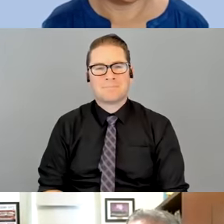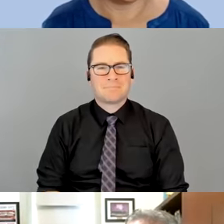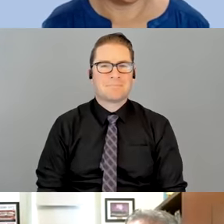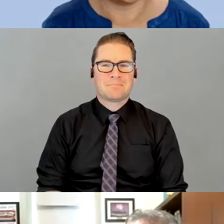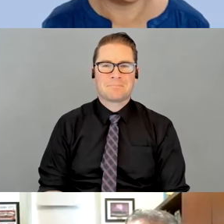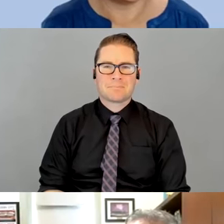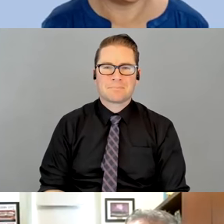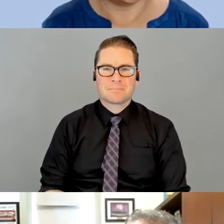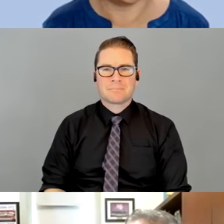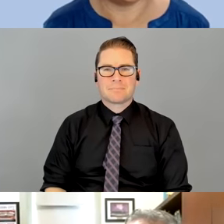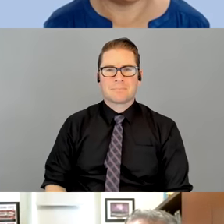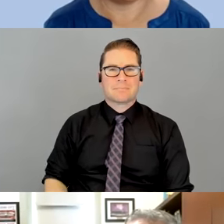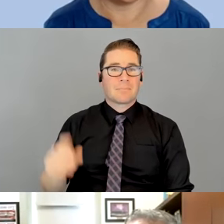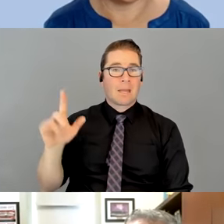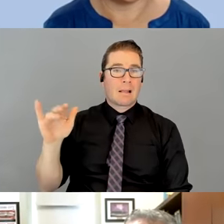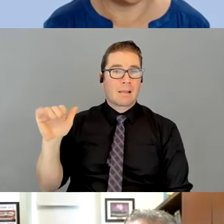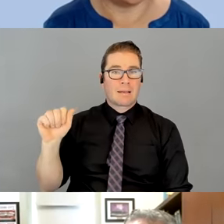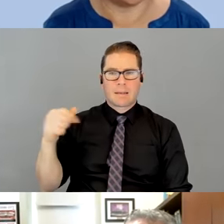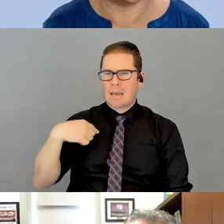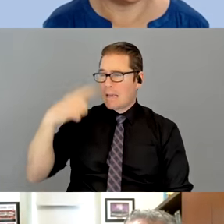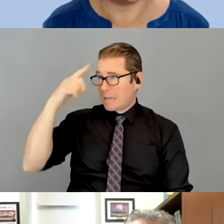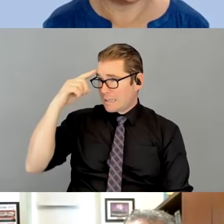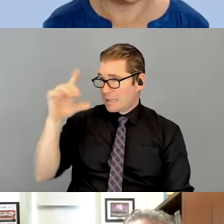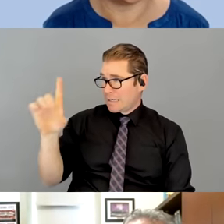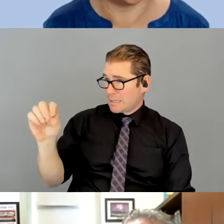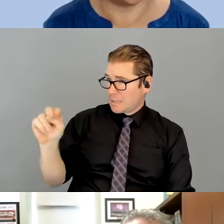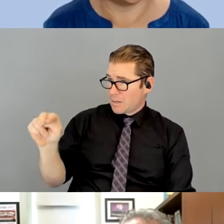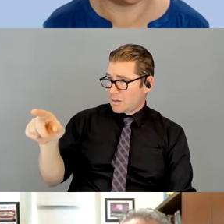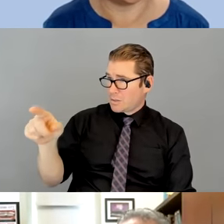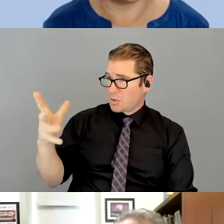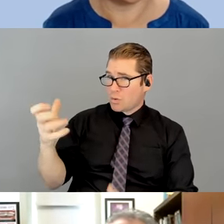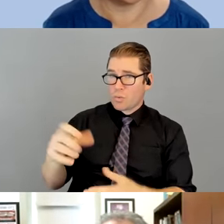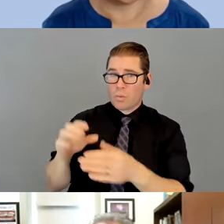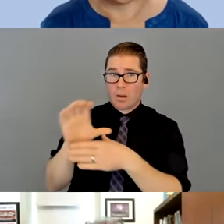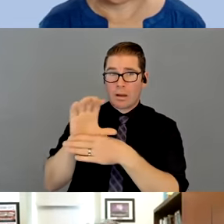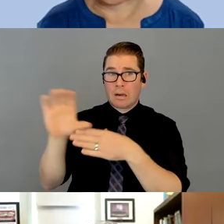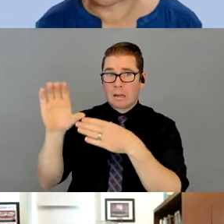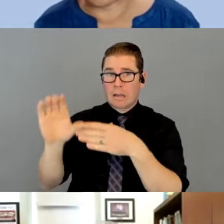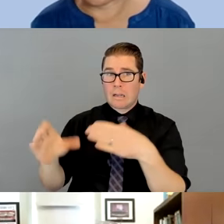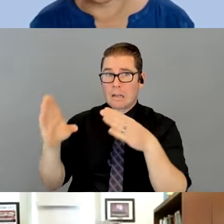I think, Dawn, did you want to give some closing comment? Thank you, Adrian.